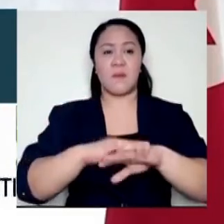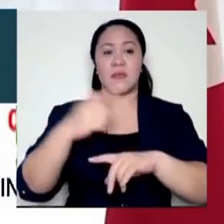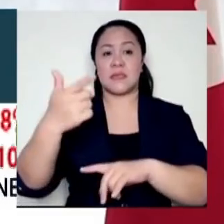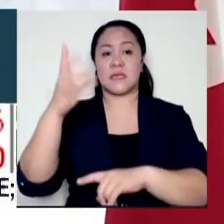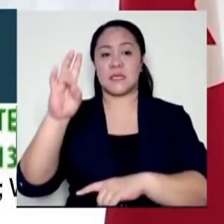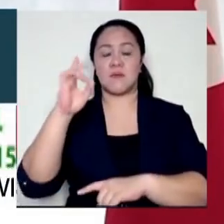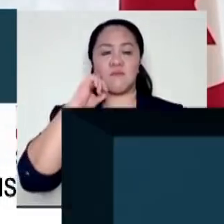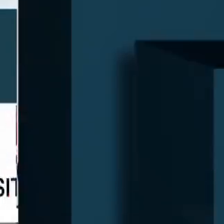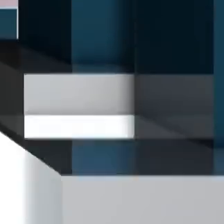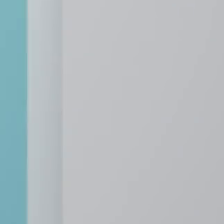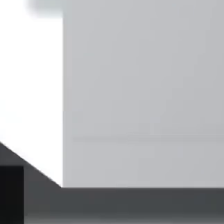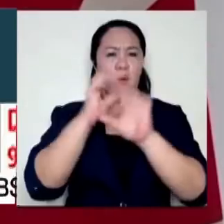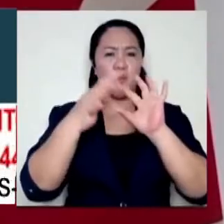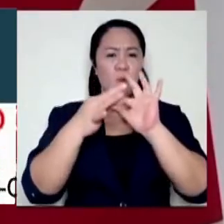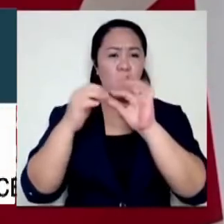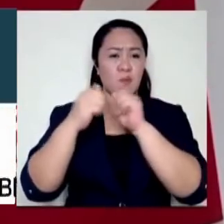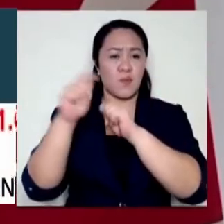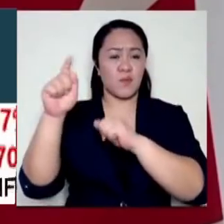China.